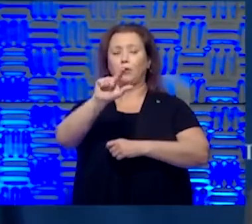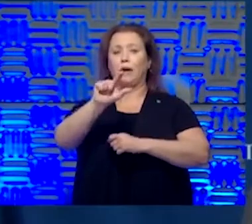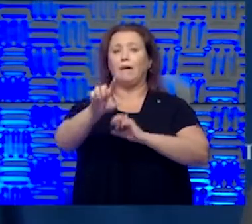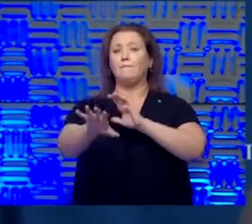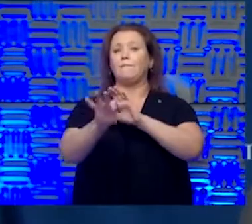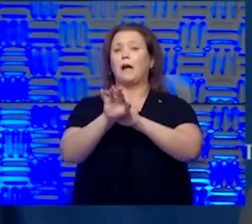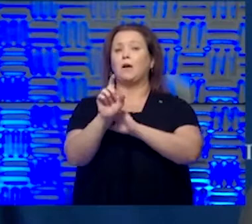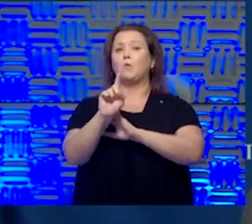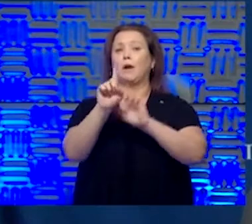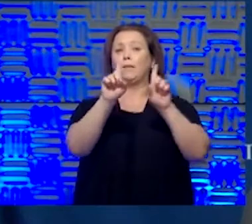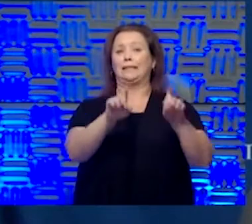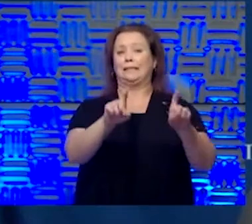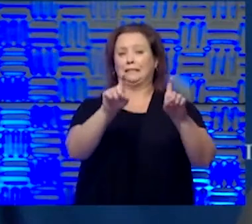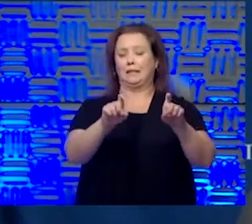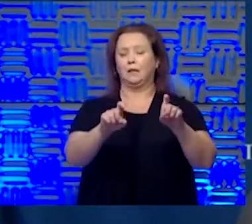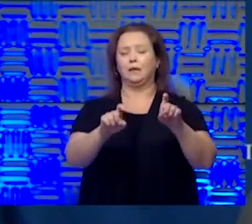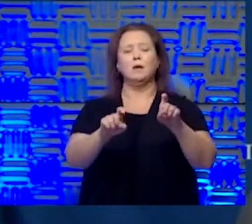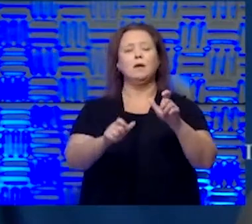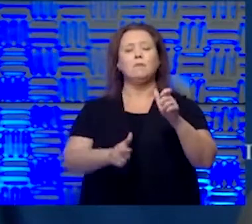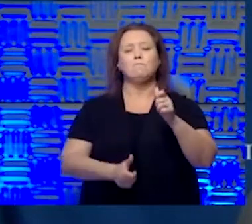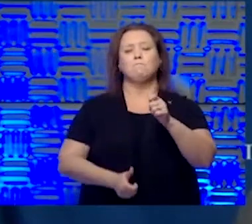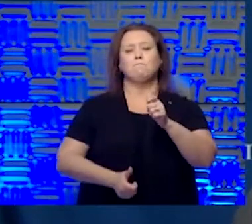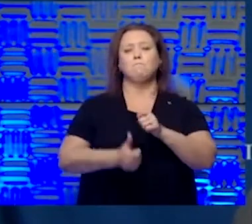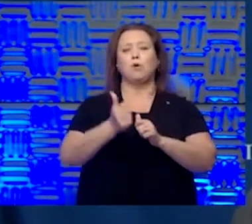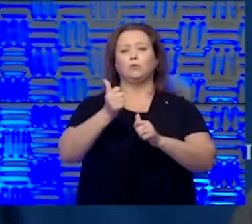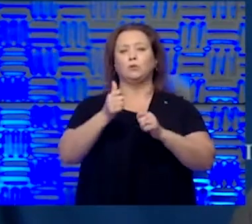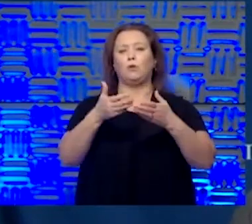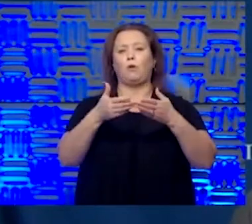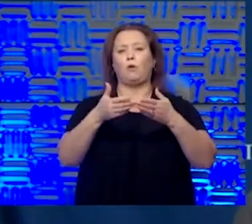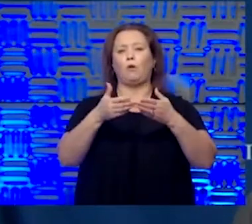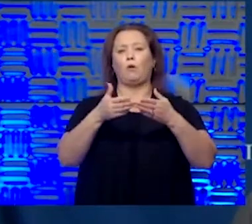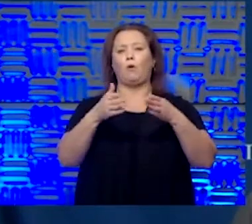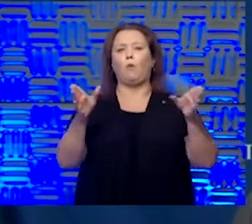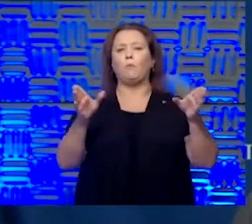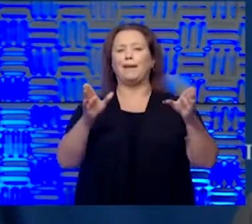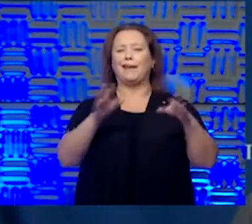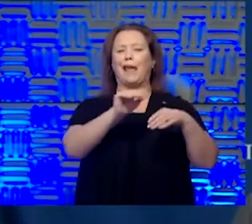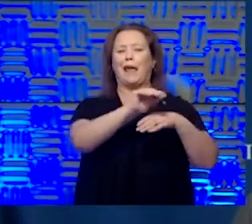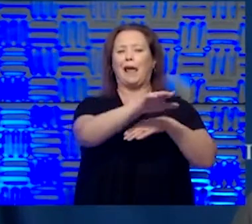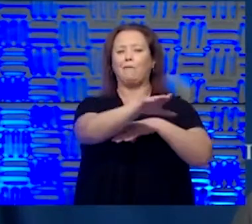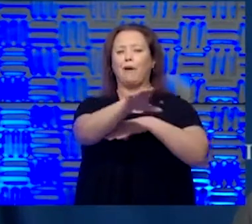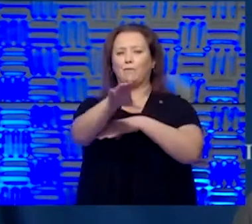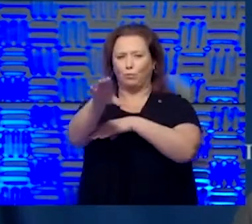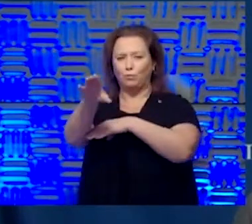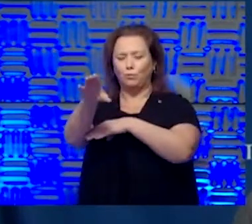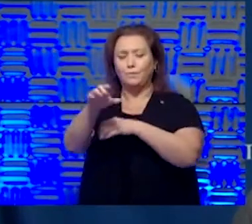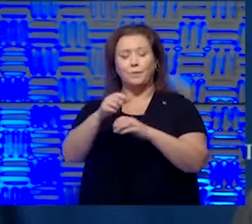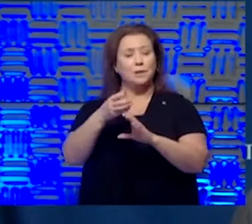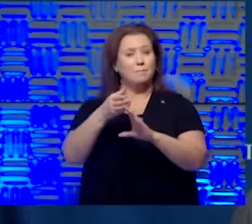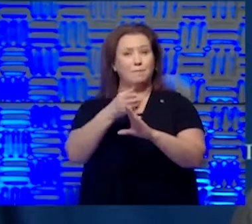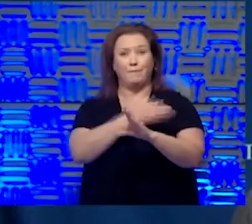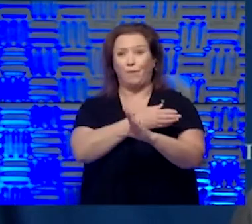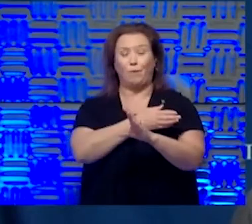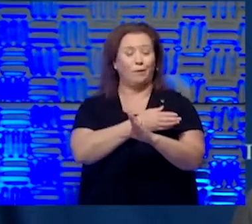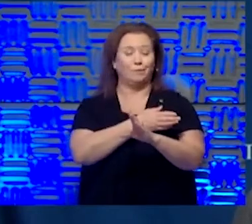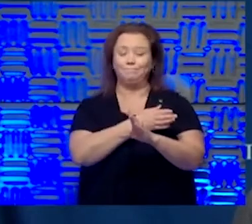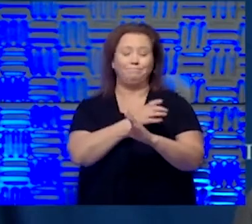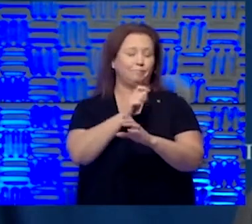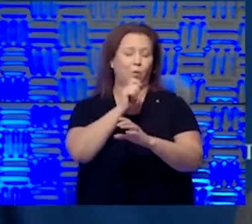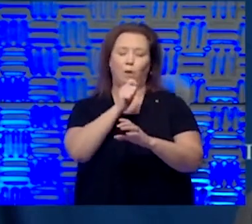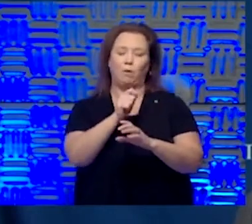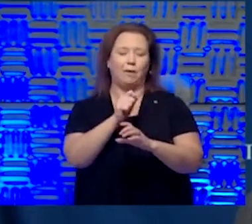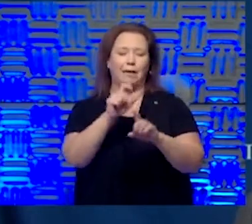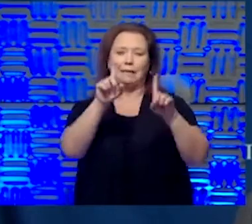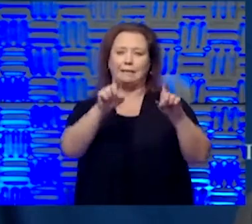and most of them are open every afternoon. Before we did that, we weren't getting the testing volumes we